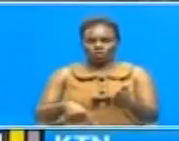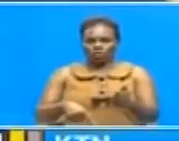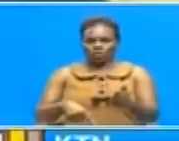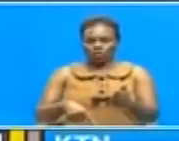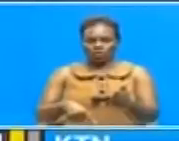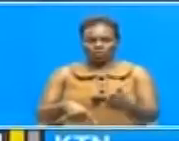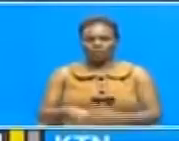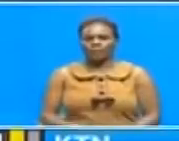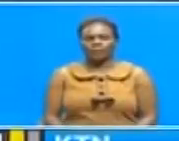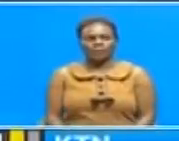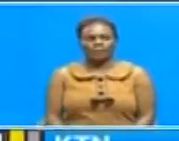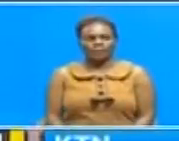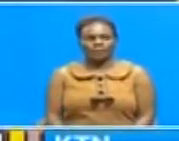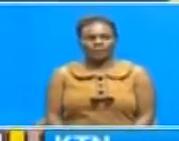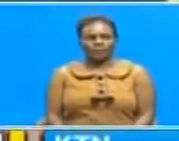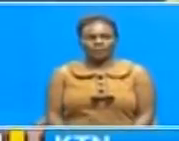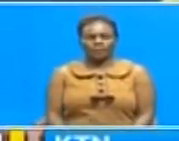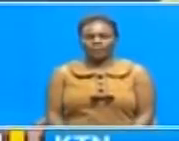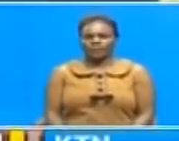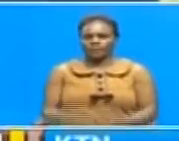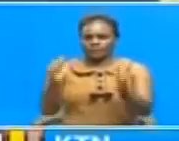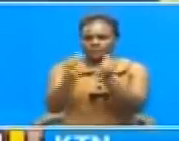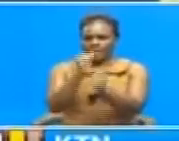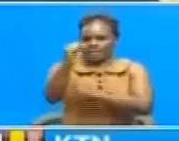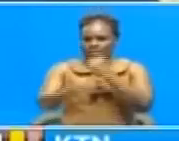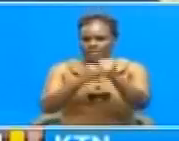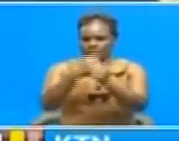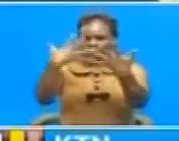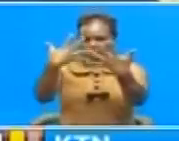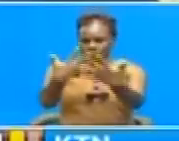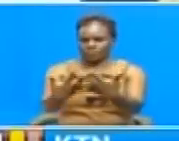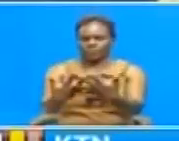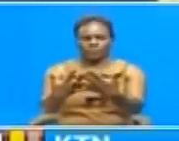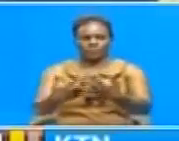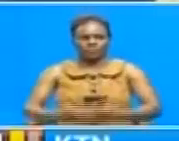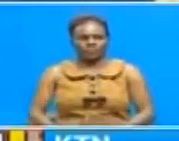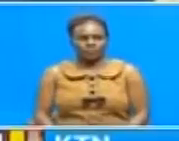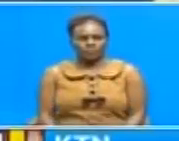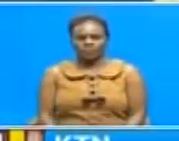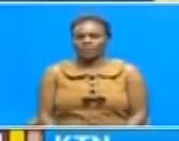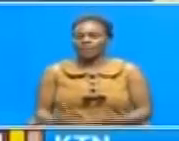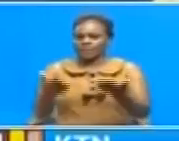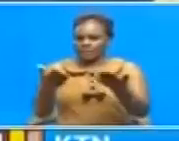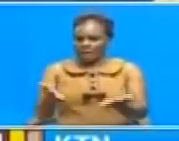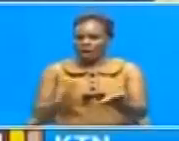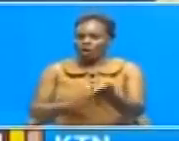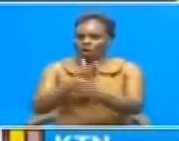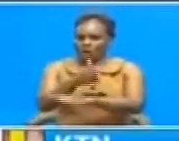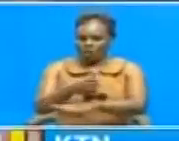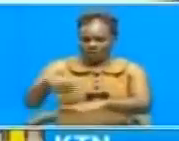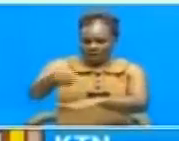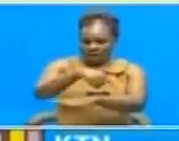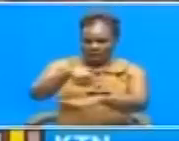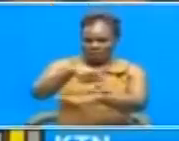Umliwazi huyo mzee. I sentence the accused person to serve 10 years imprisonment right of appeal for 10 days. It is now more than 10 hours since